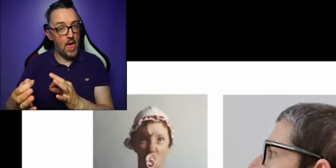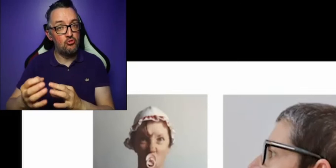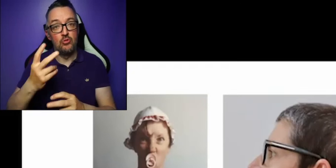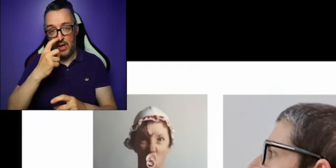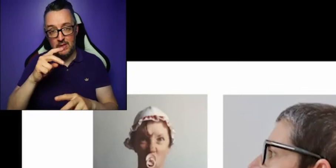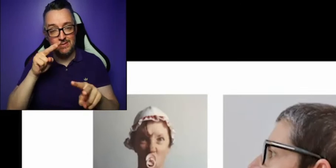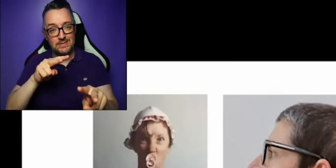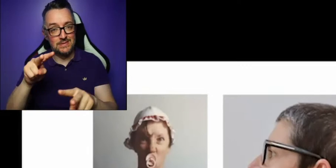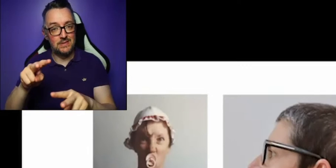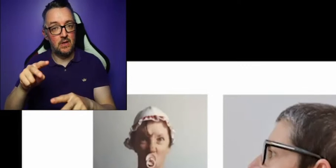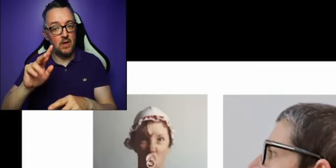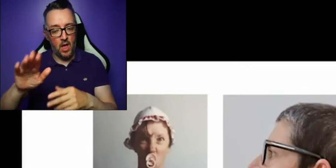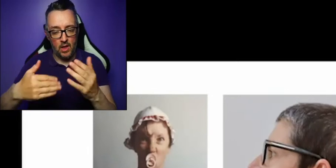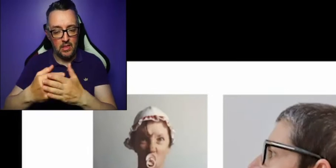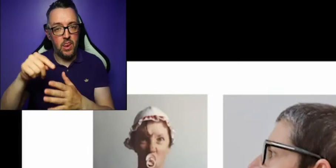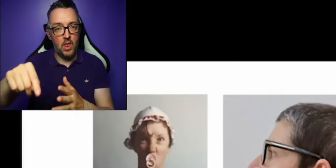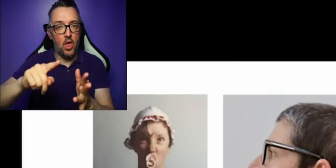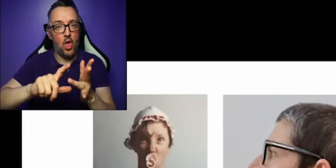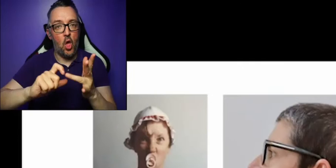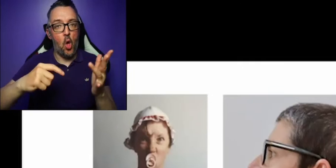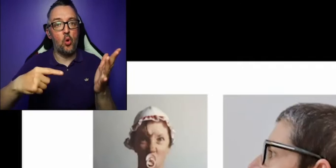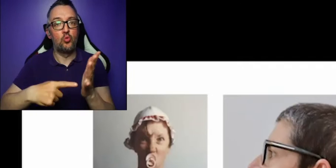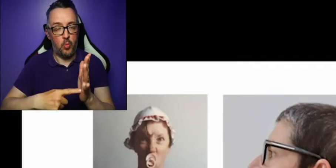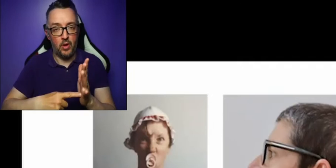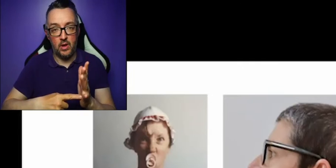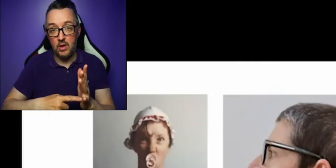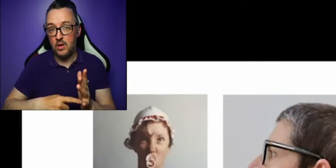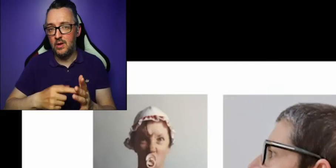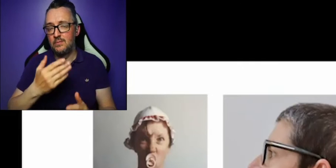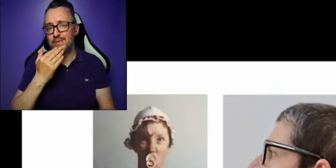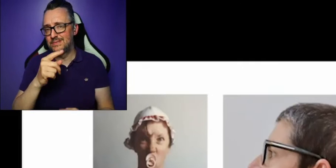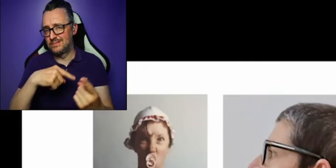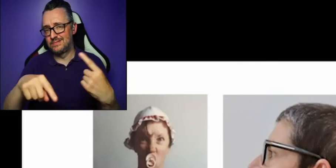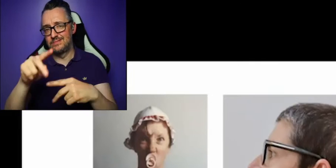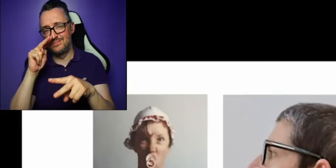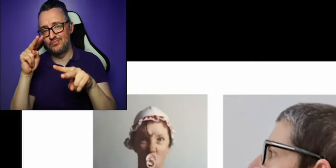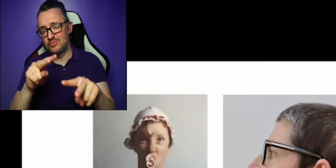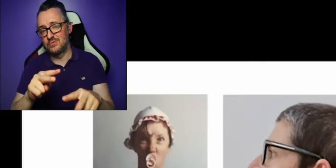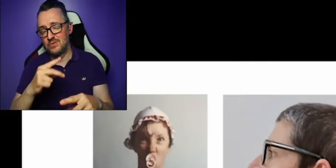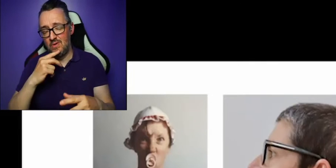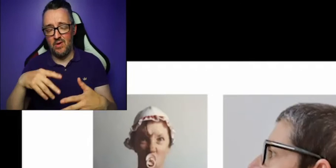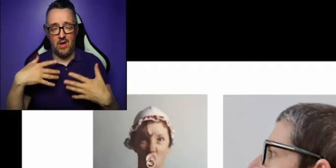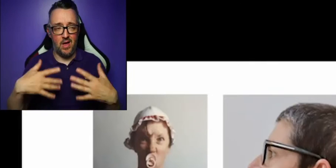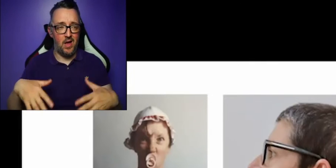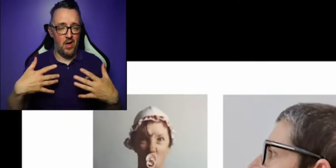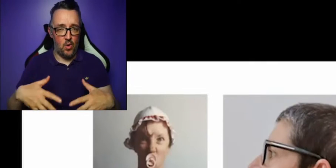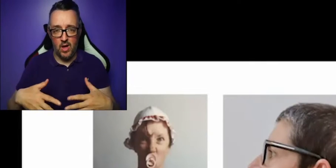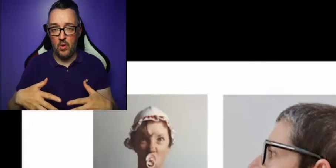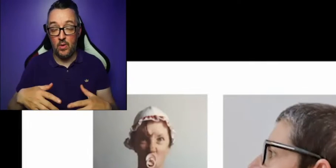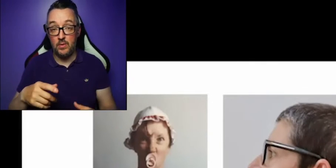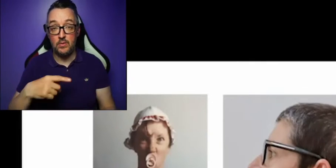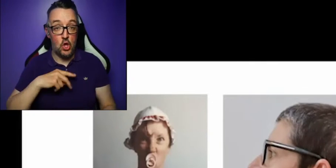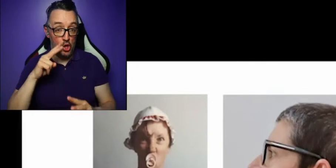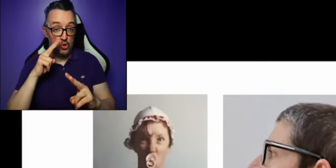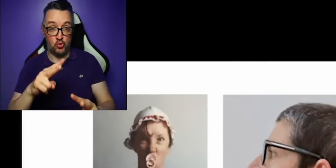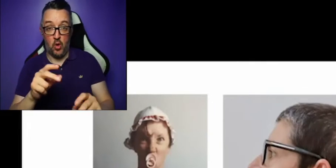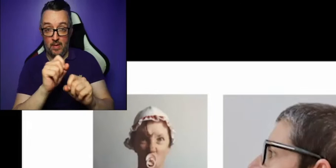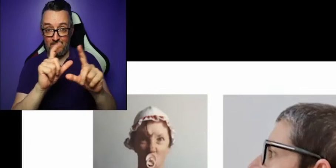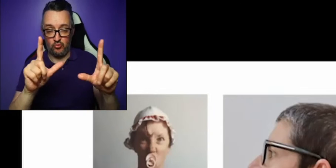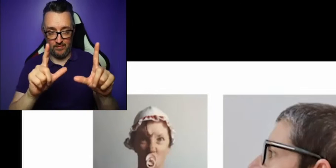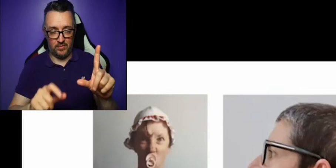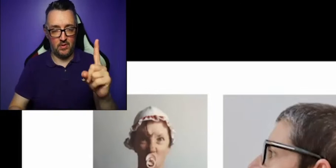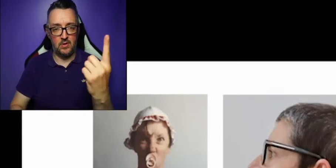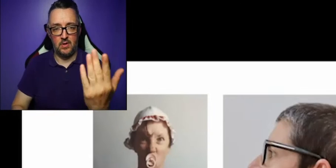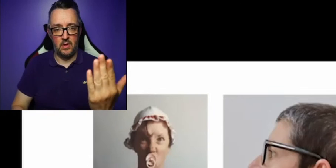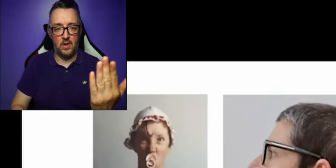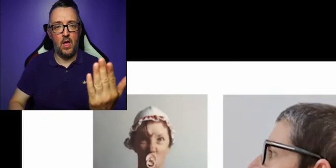it's on until October. I urge everybody to look at it. Knockout. And it was when I saw this image